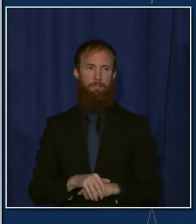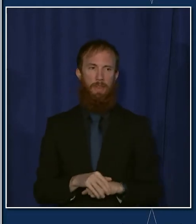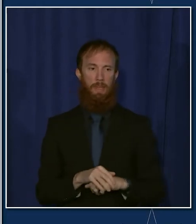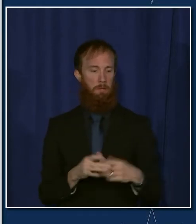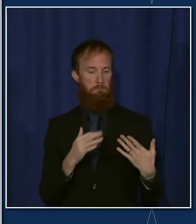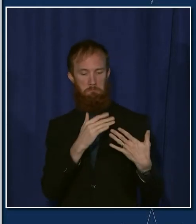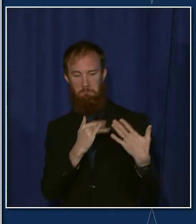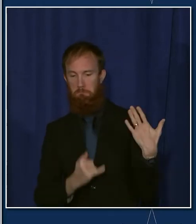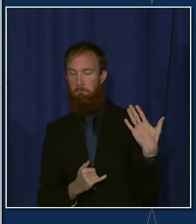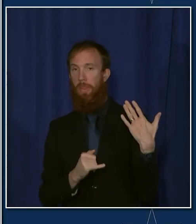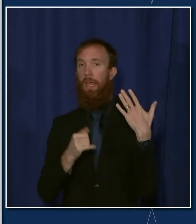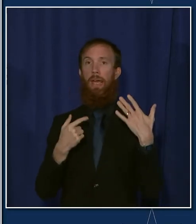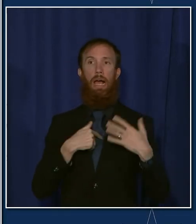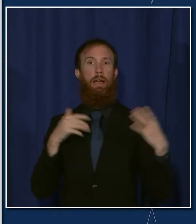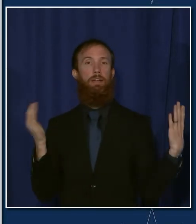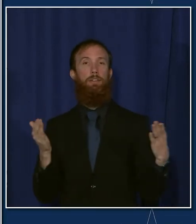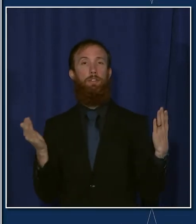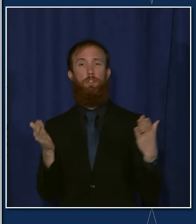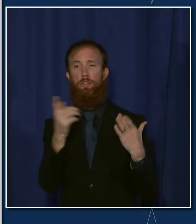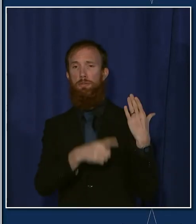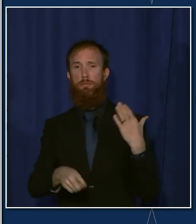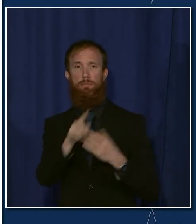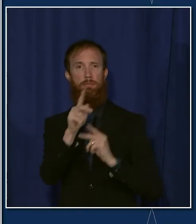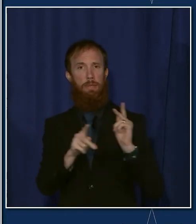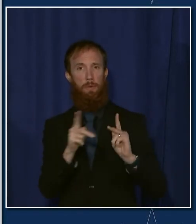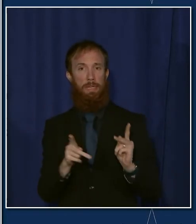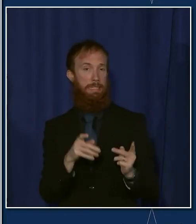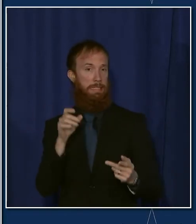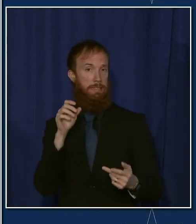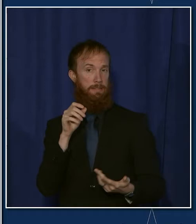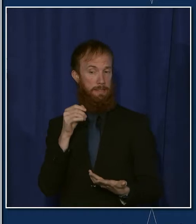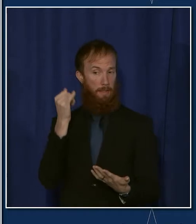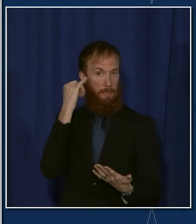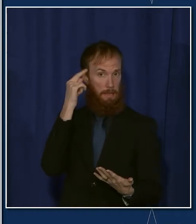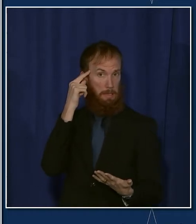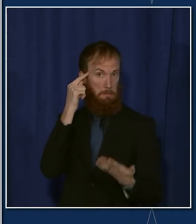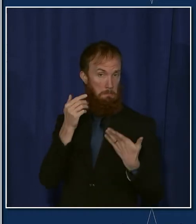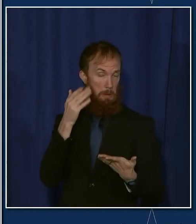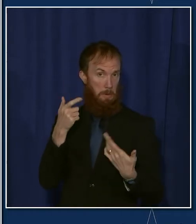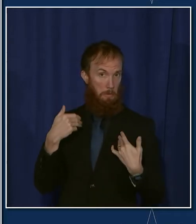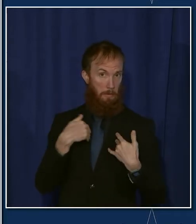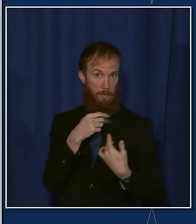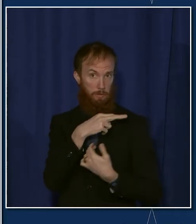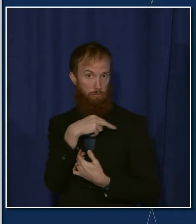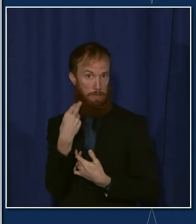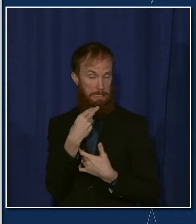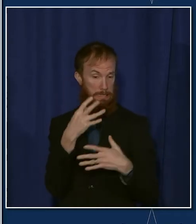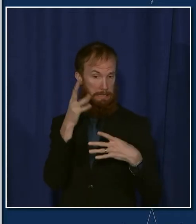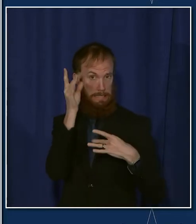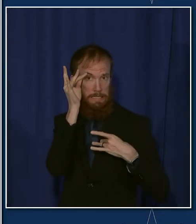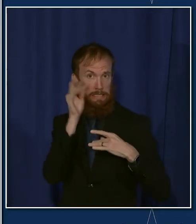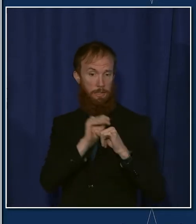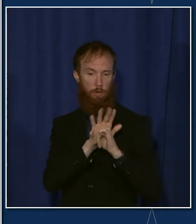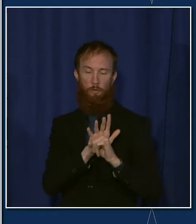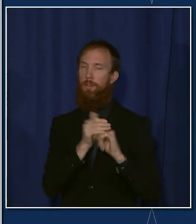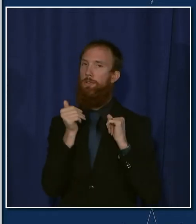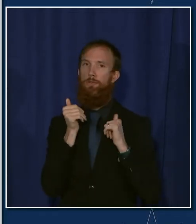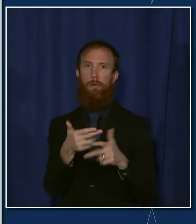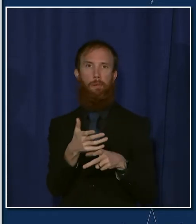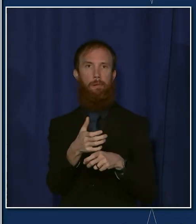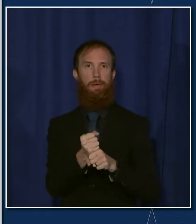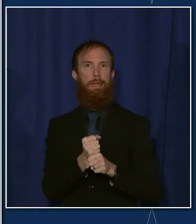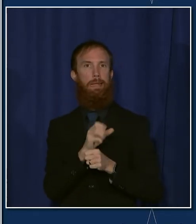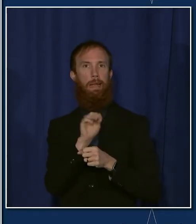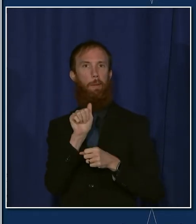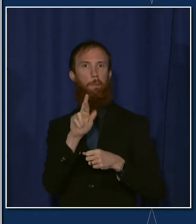am encouraging people who believe that they are at risk from COVID to be getting that COVID booster. So definitely